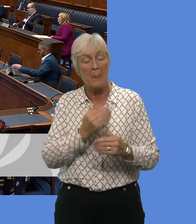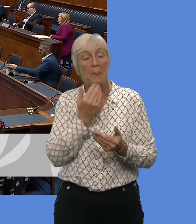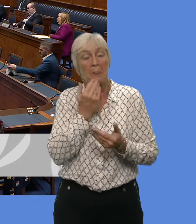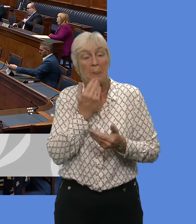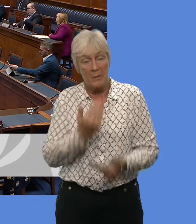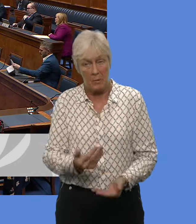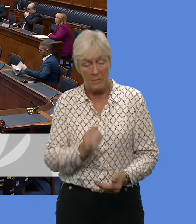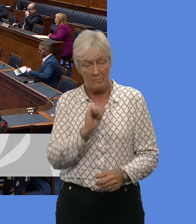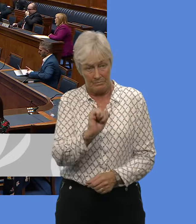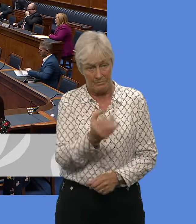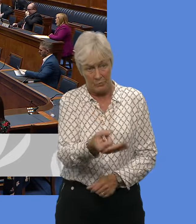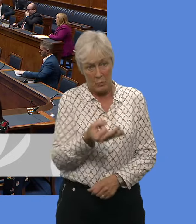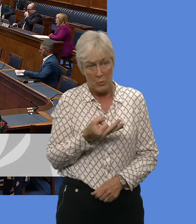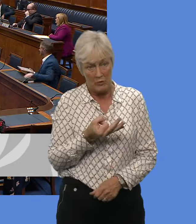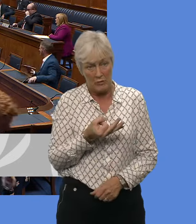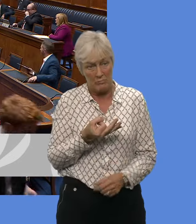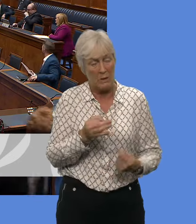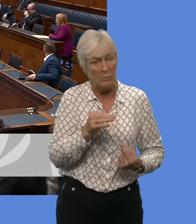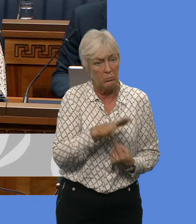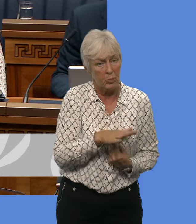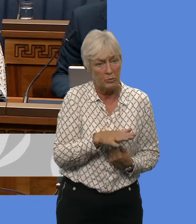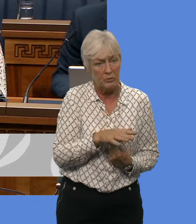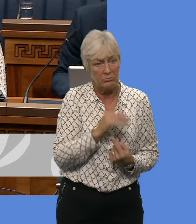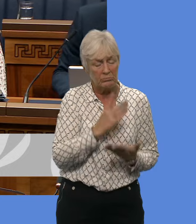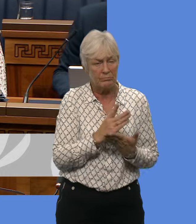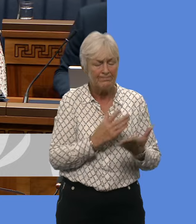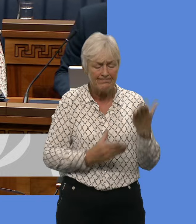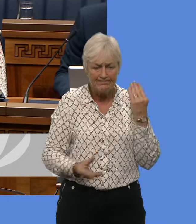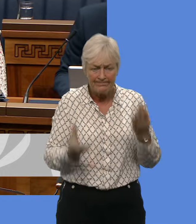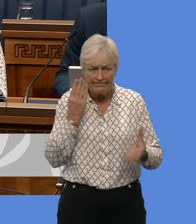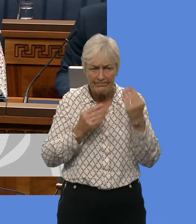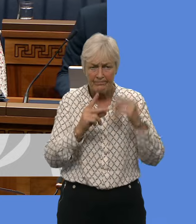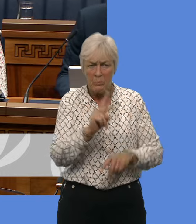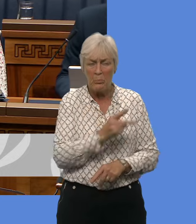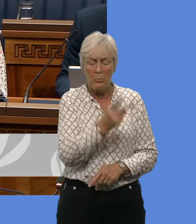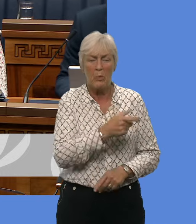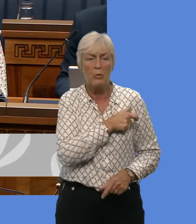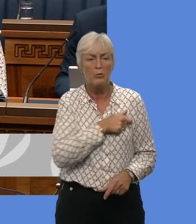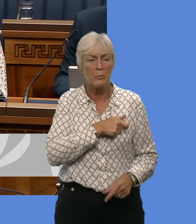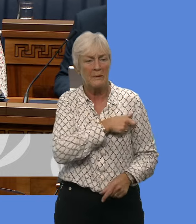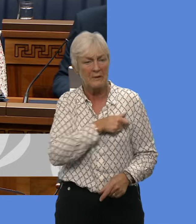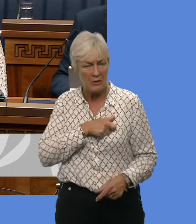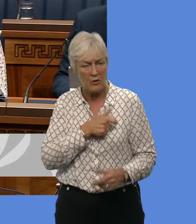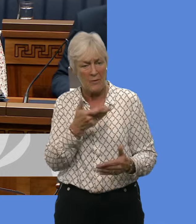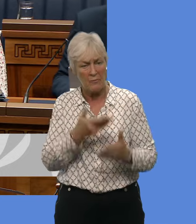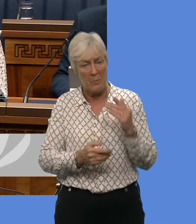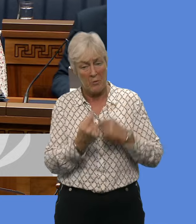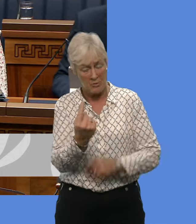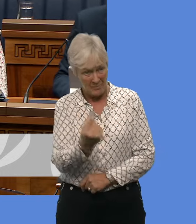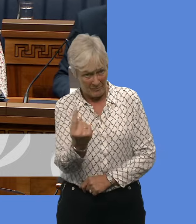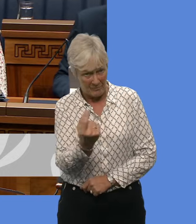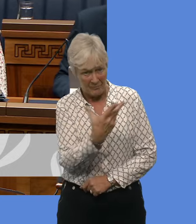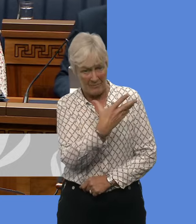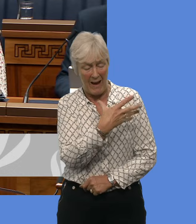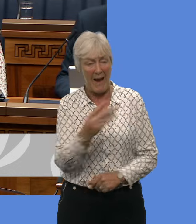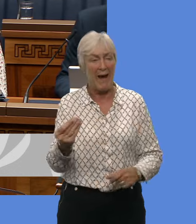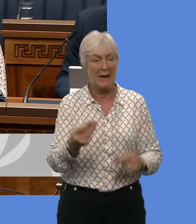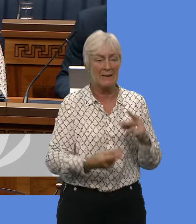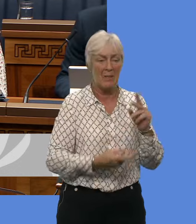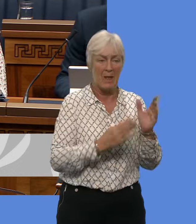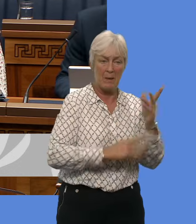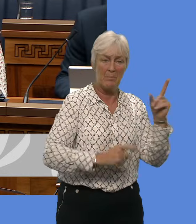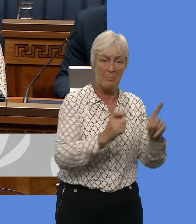member for her important question. I've listened to both representations from herself and from the